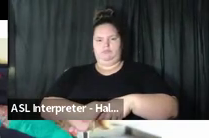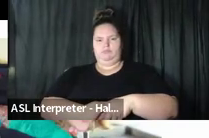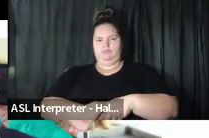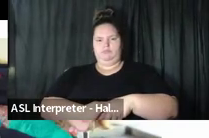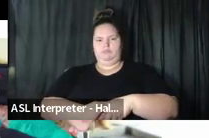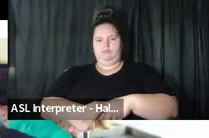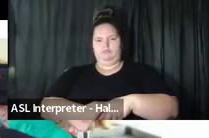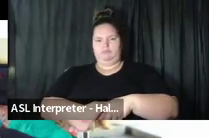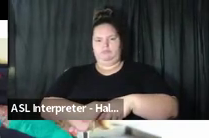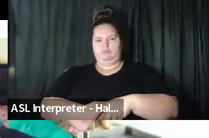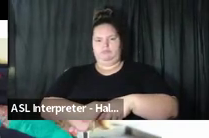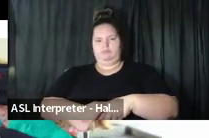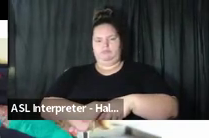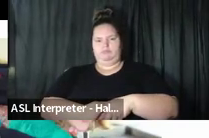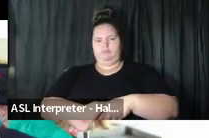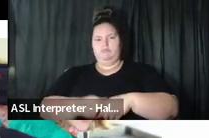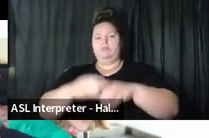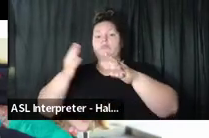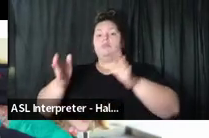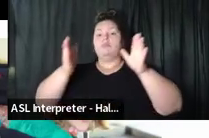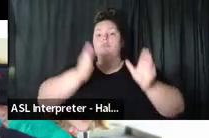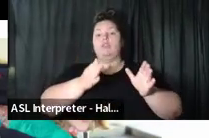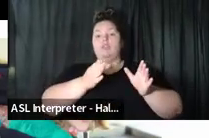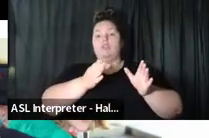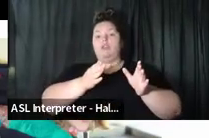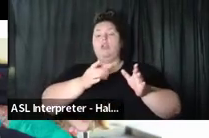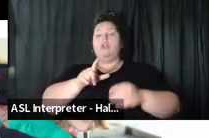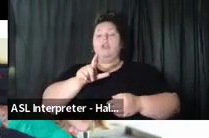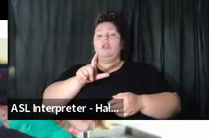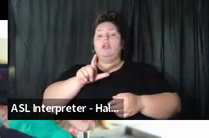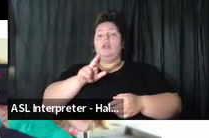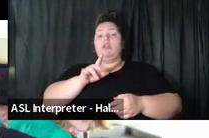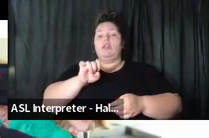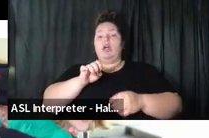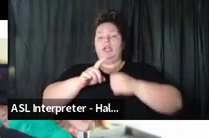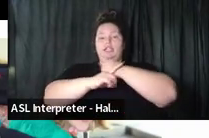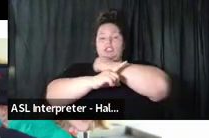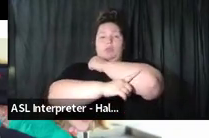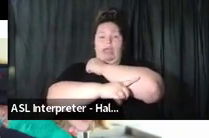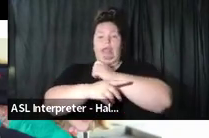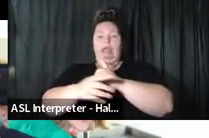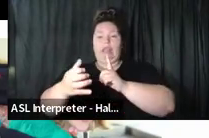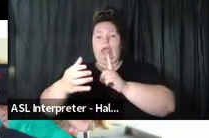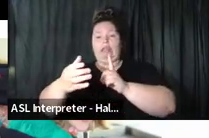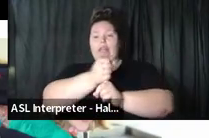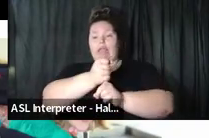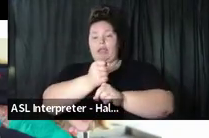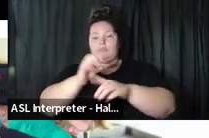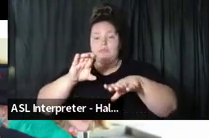a luggage bag that goes on a wheelchair, clamps on a wheelchair called the Phoenix Instinct.